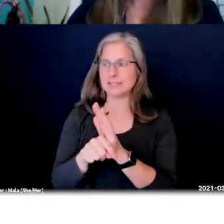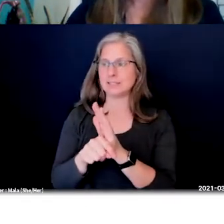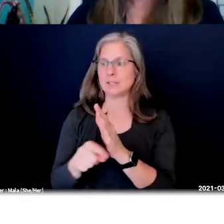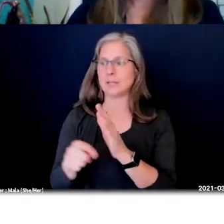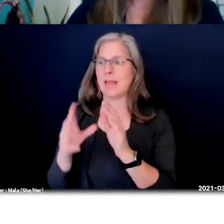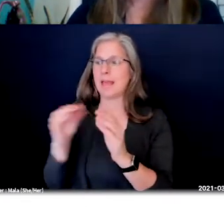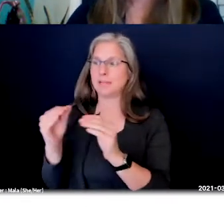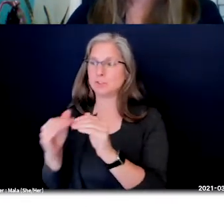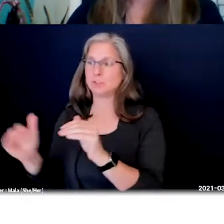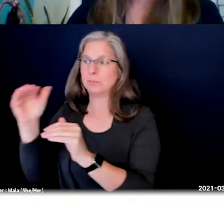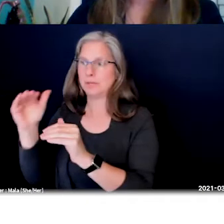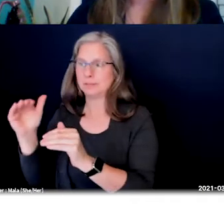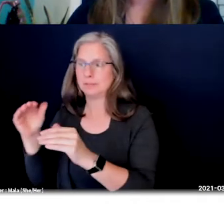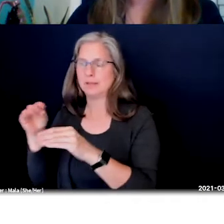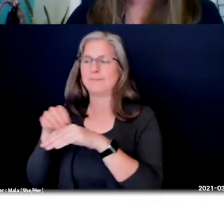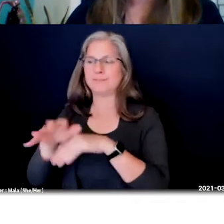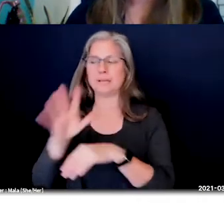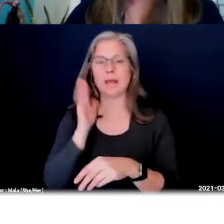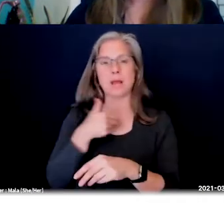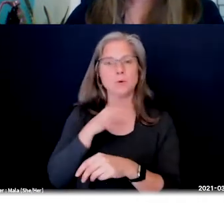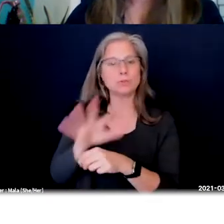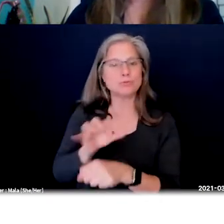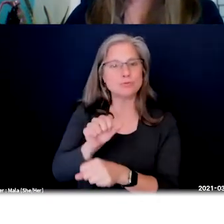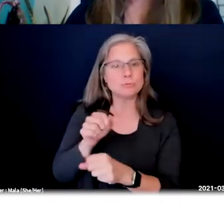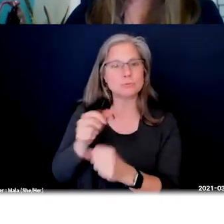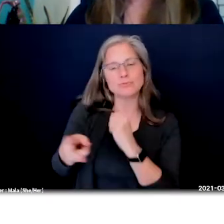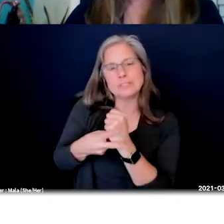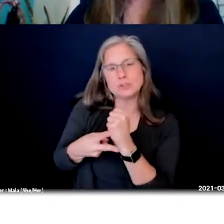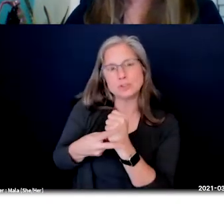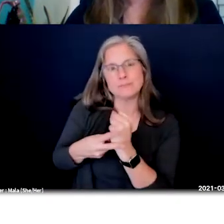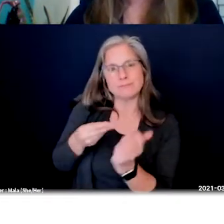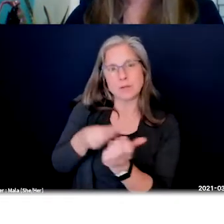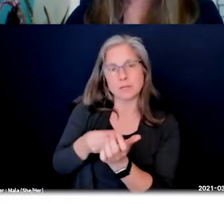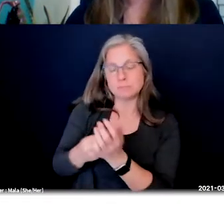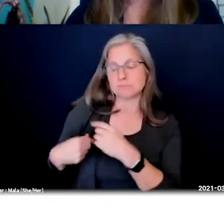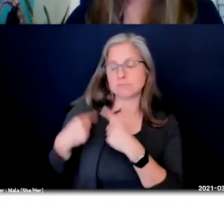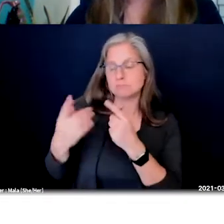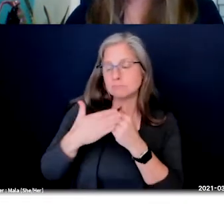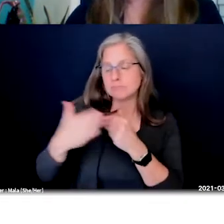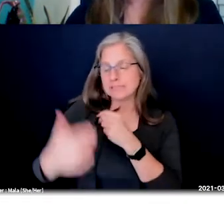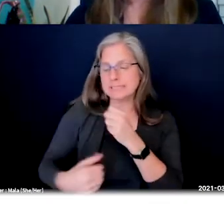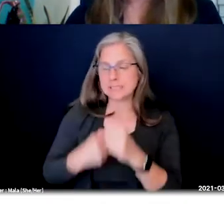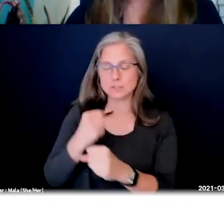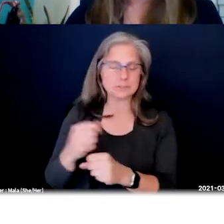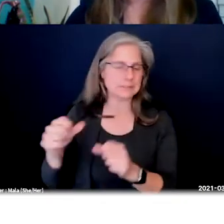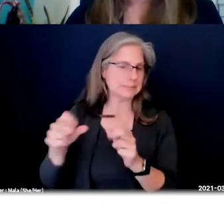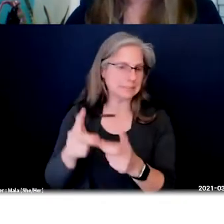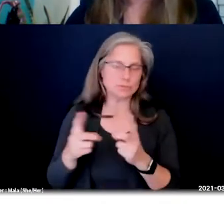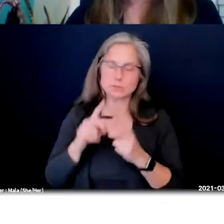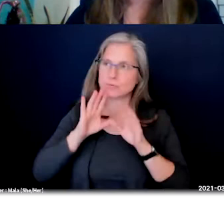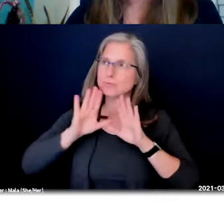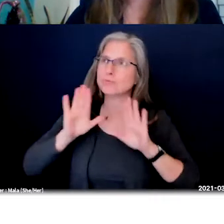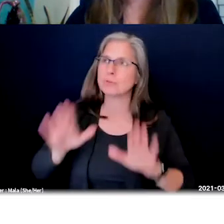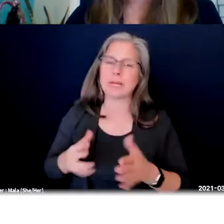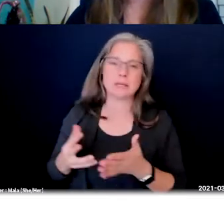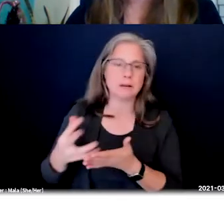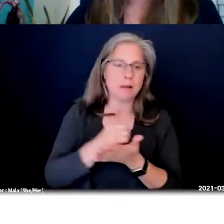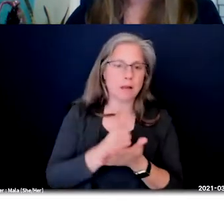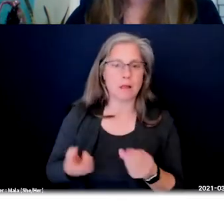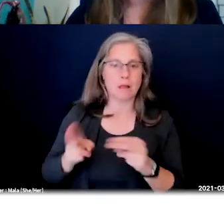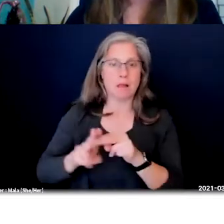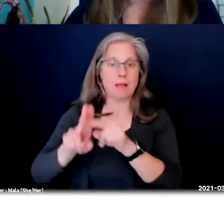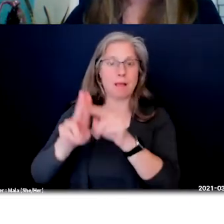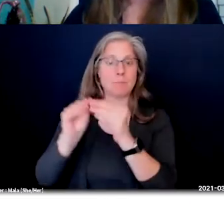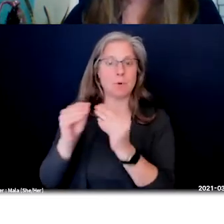slide affect the reserve funds. Over the years, the district has done a great job increasing revenues, which is what you're seeing on